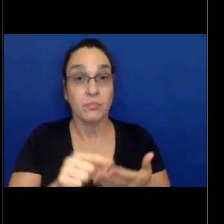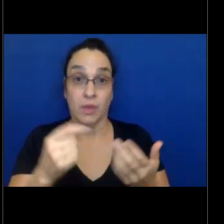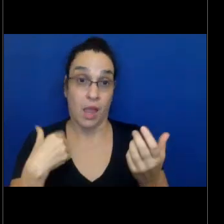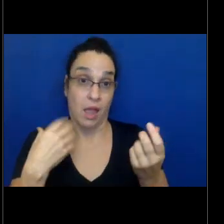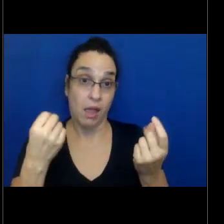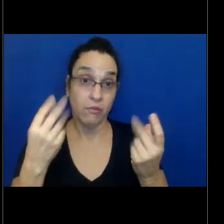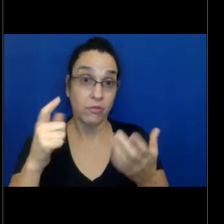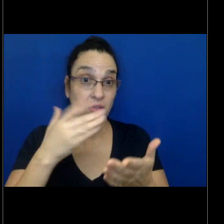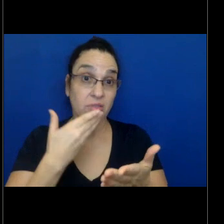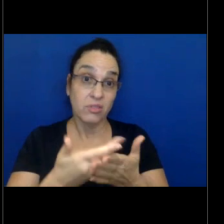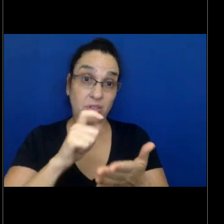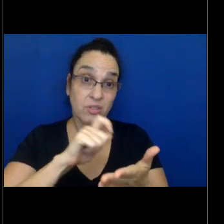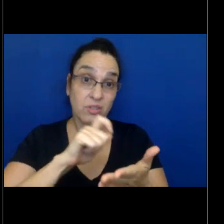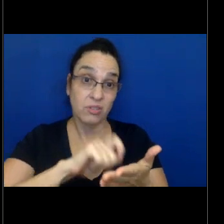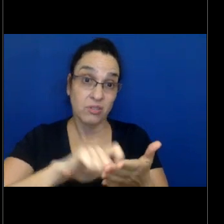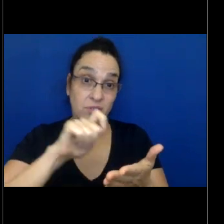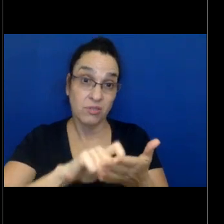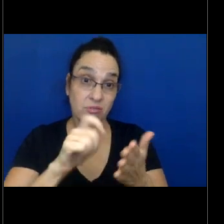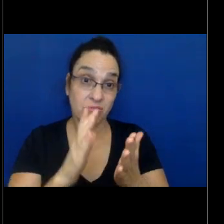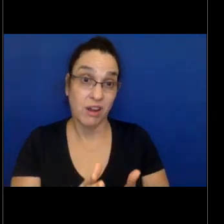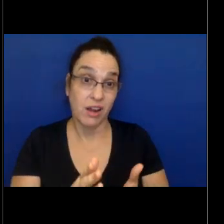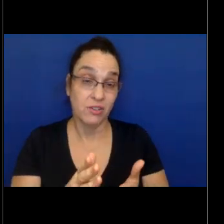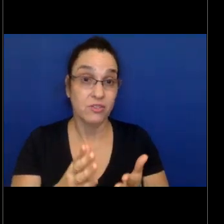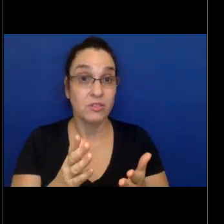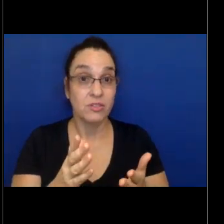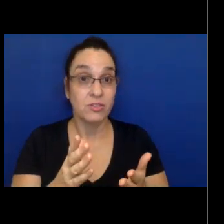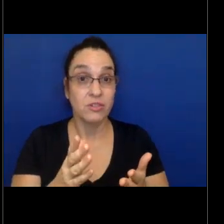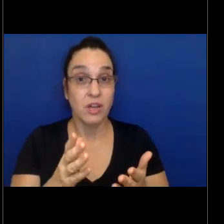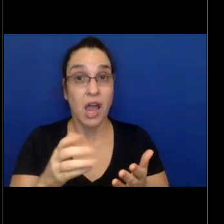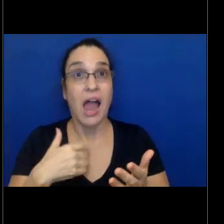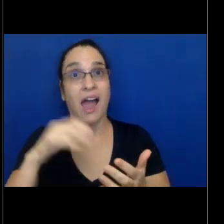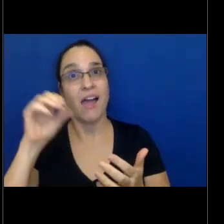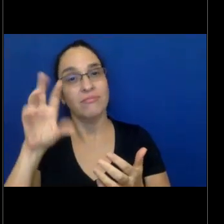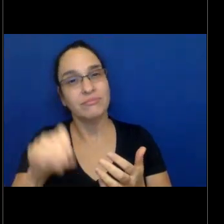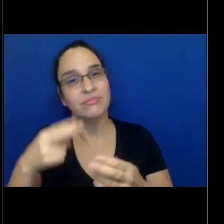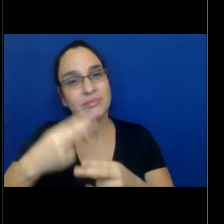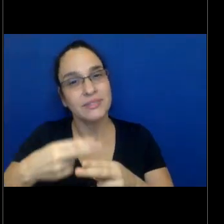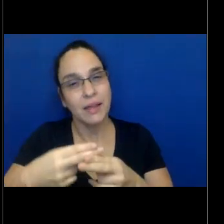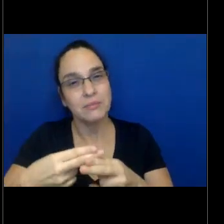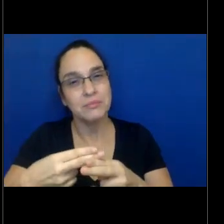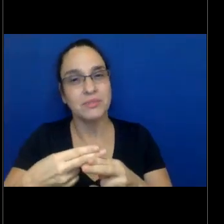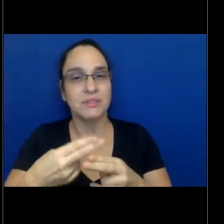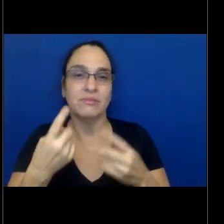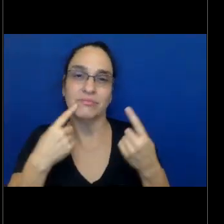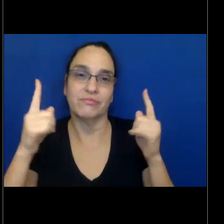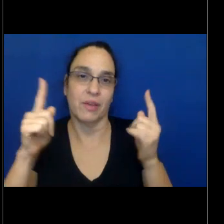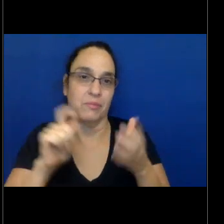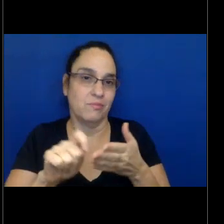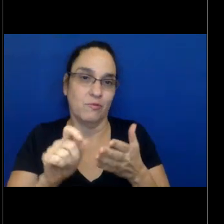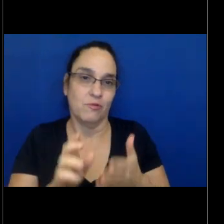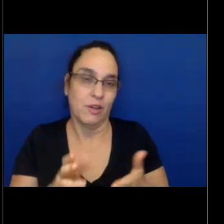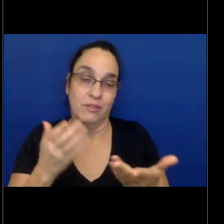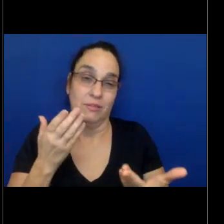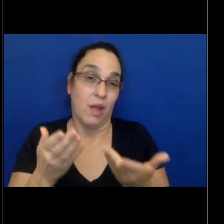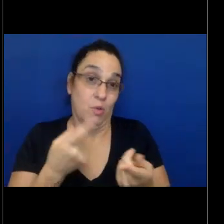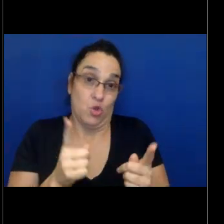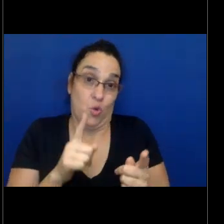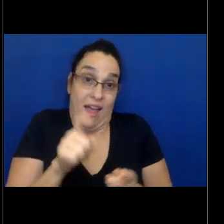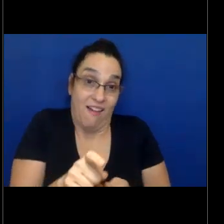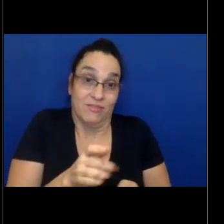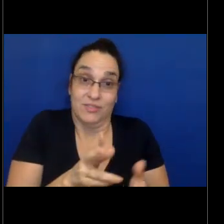they're also very influential linguists. So I named these because you probably have to read them at some point of your linguistic career